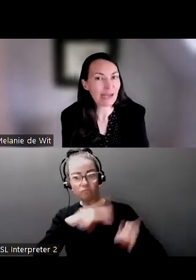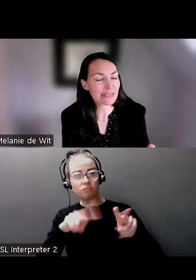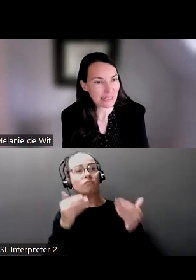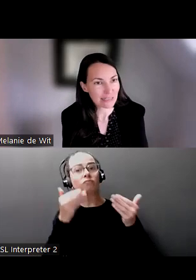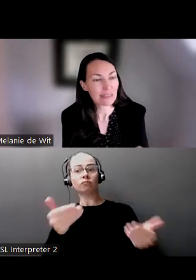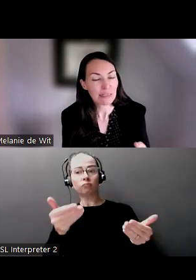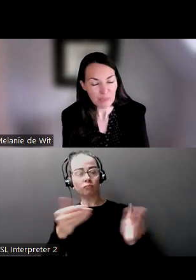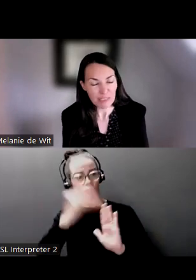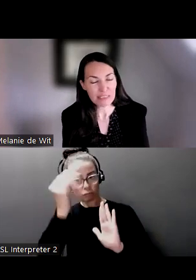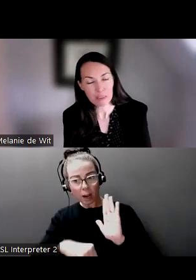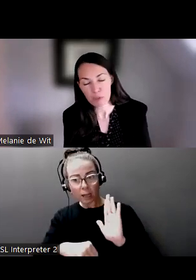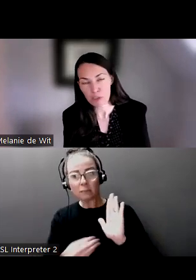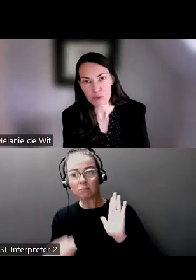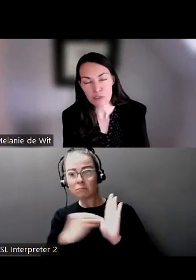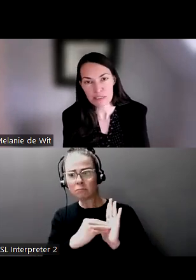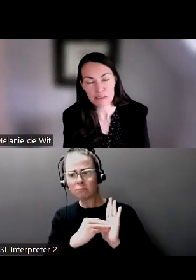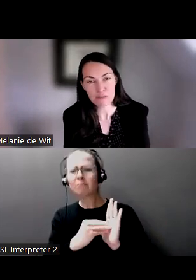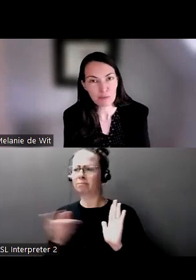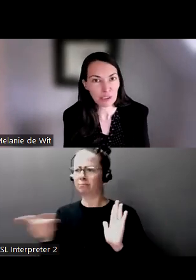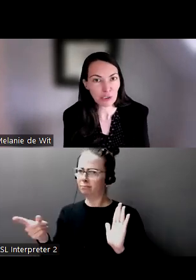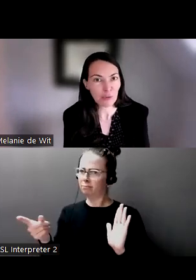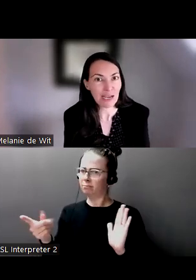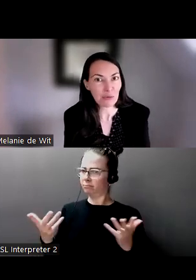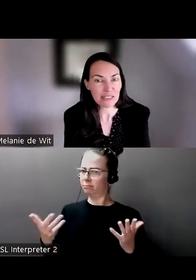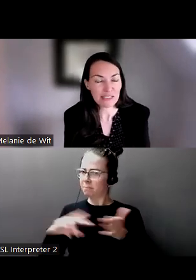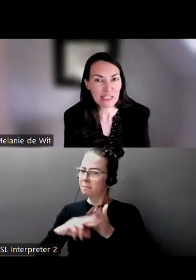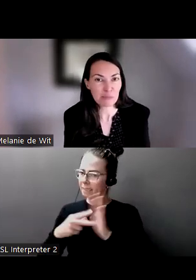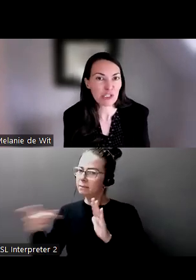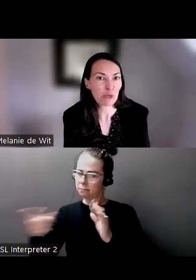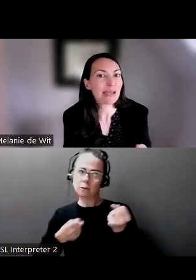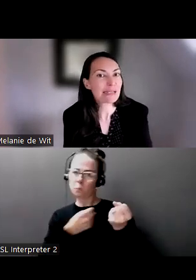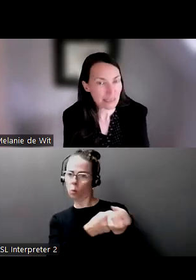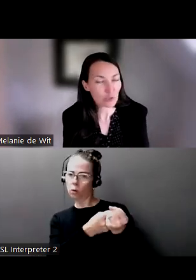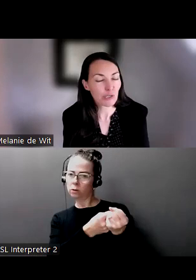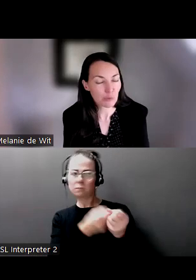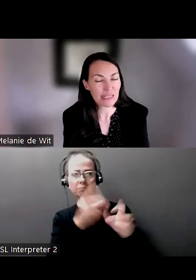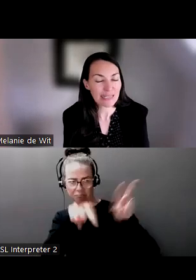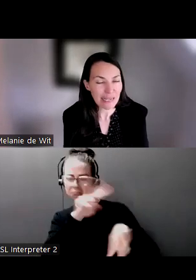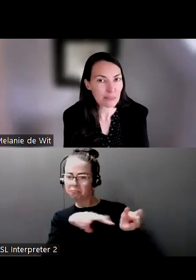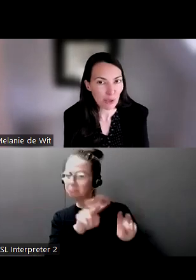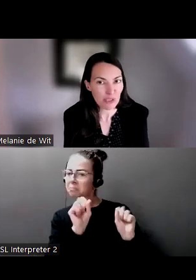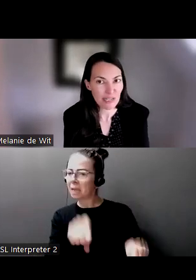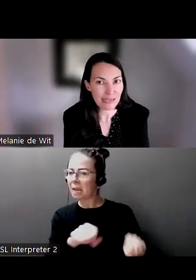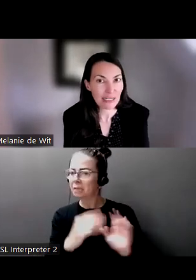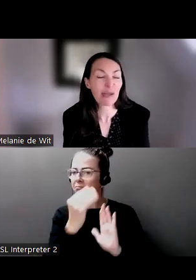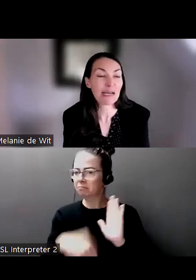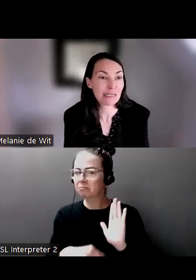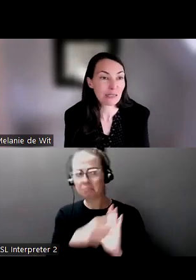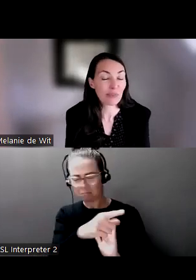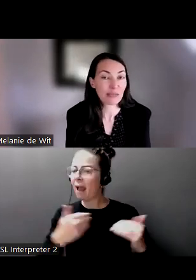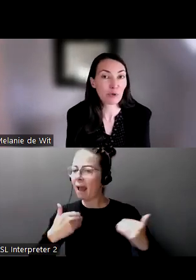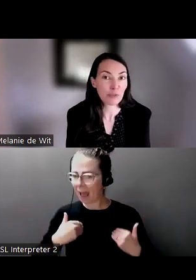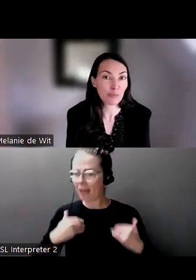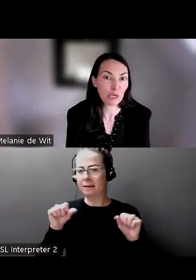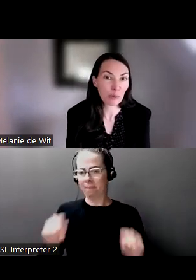your capacity, and this is someone who is familiar with how these assessments are made, and the lawyer will say, yes, the person had capacity